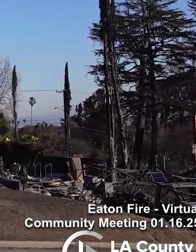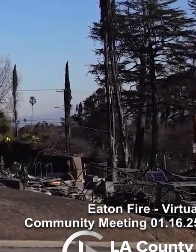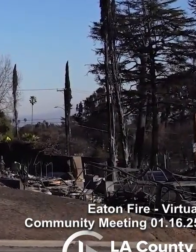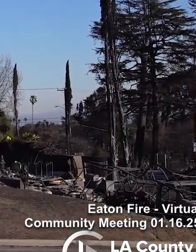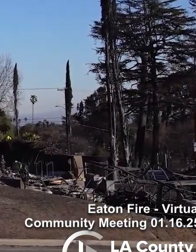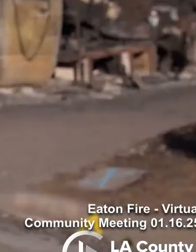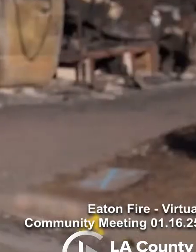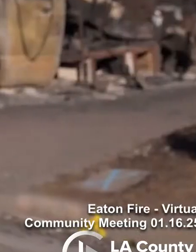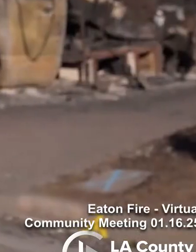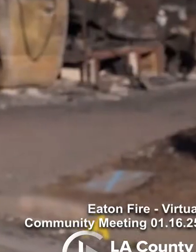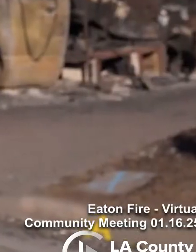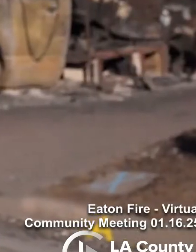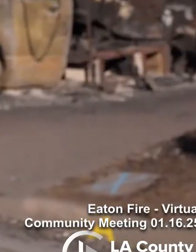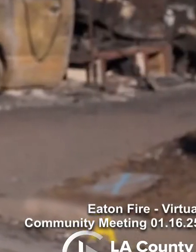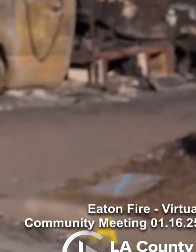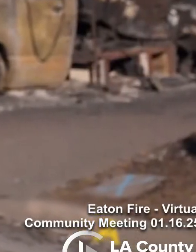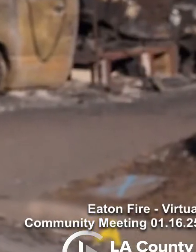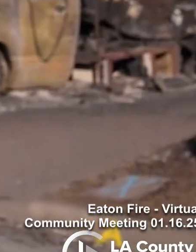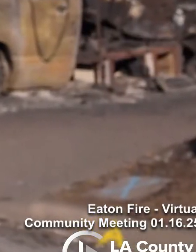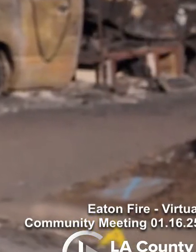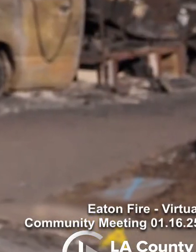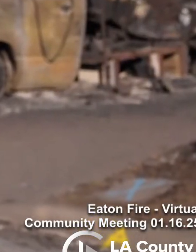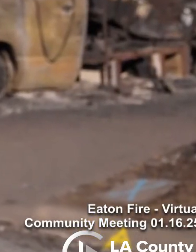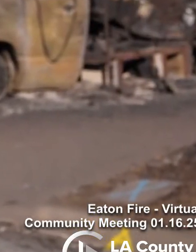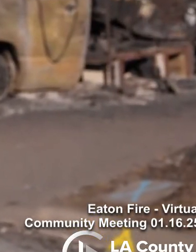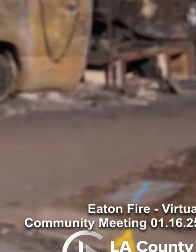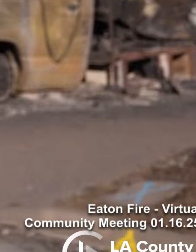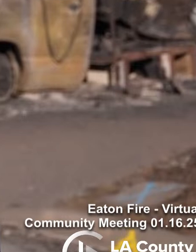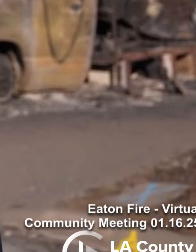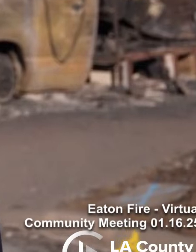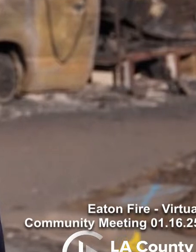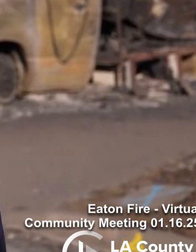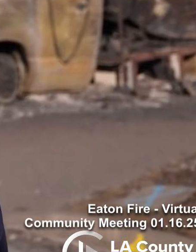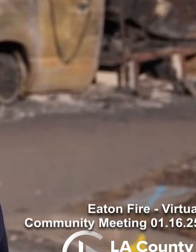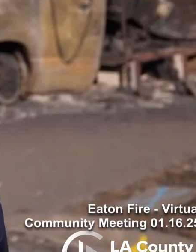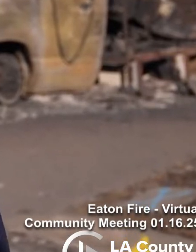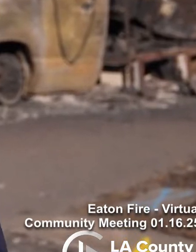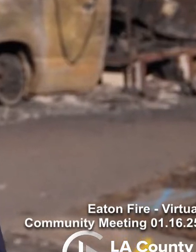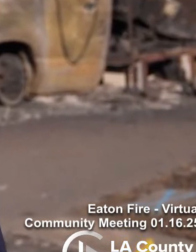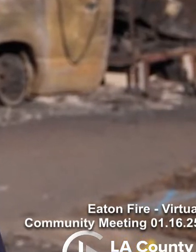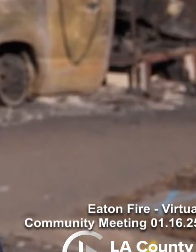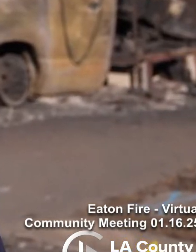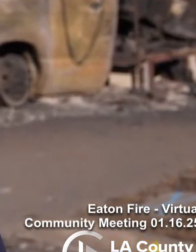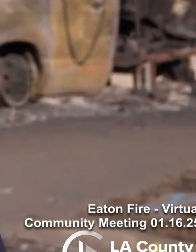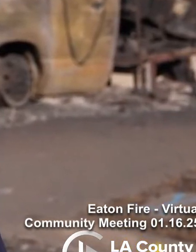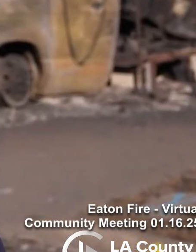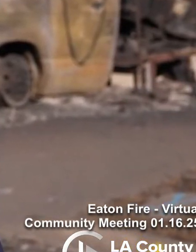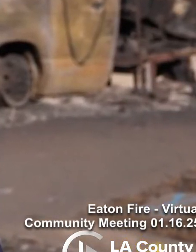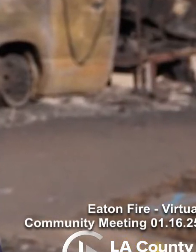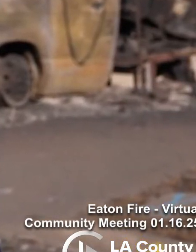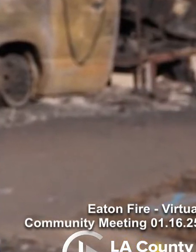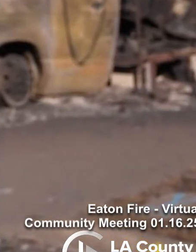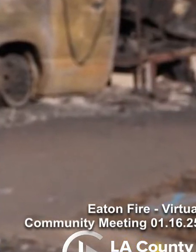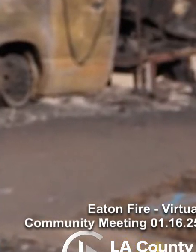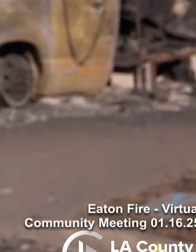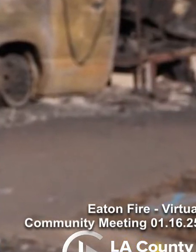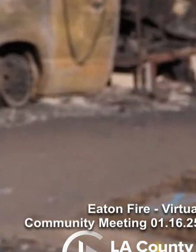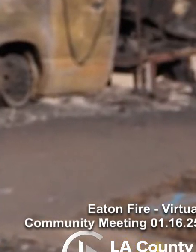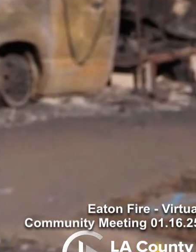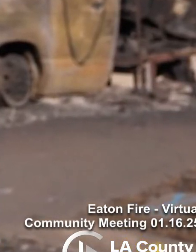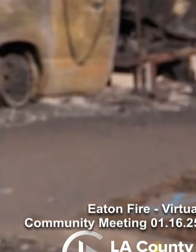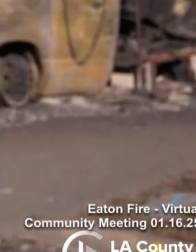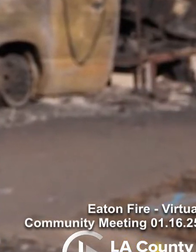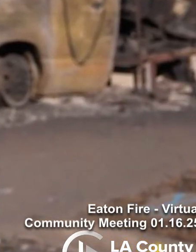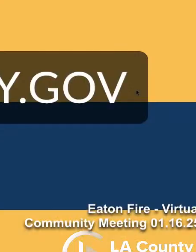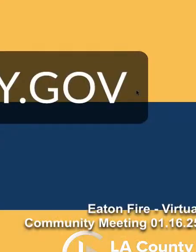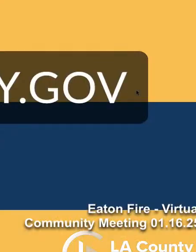communities. I know this process can feel overwhelming, but together we will rebuild stronger and safer communities